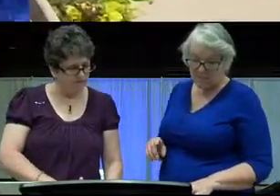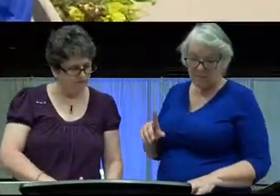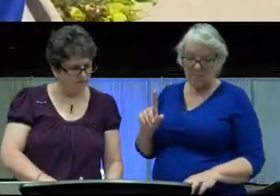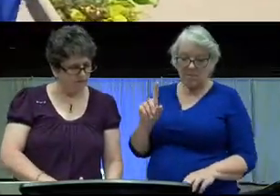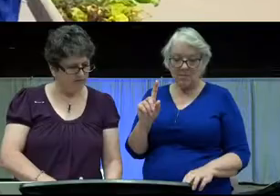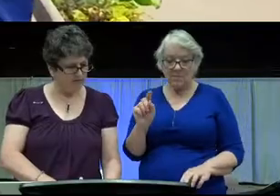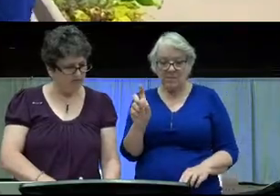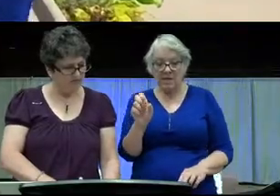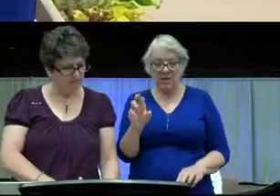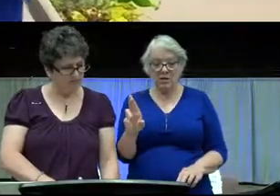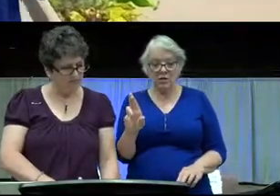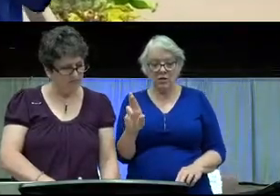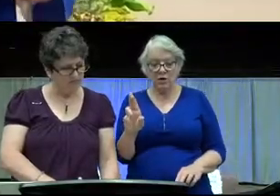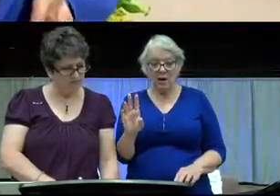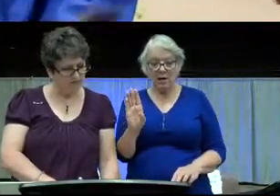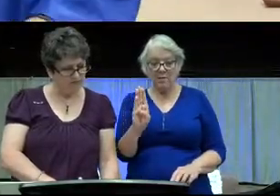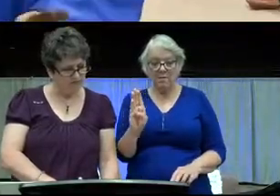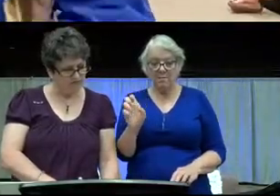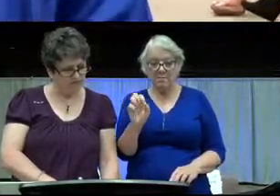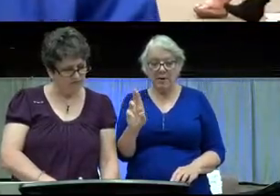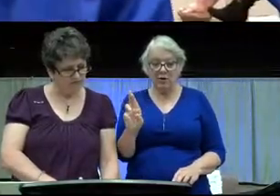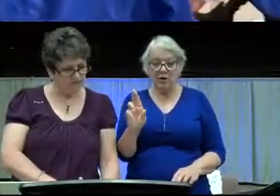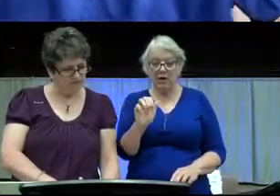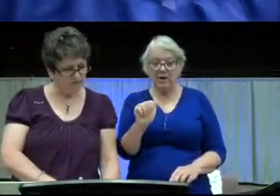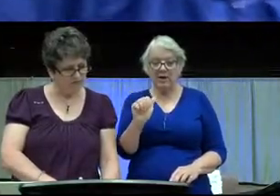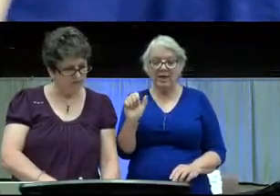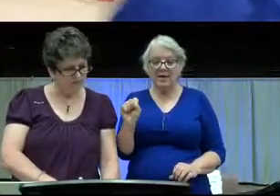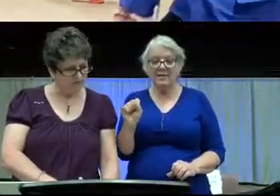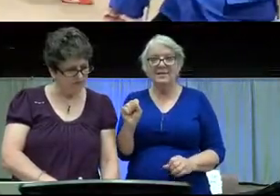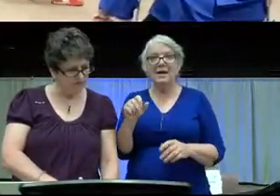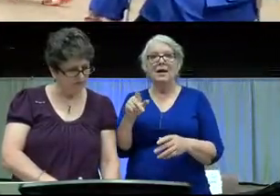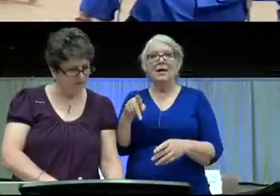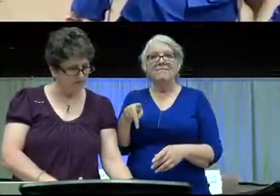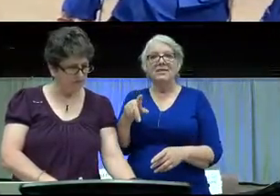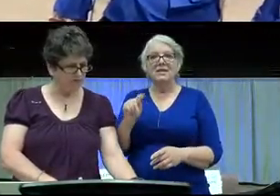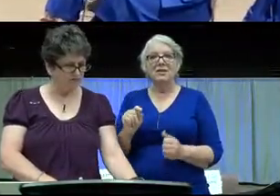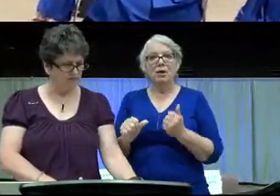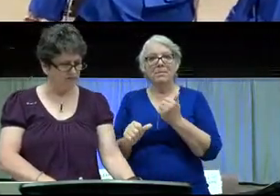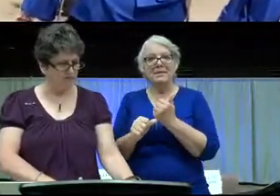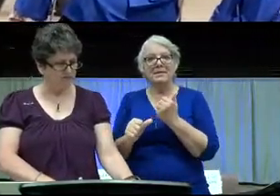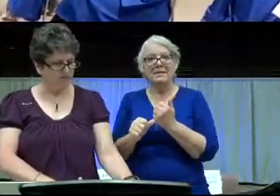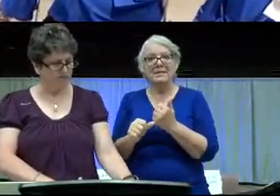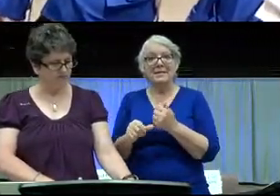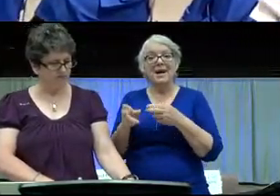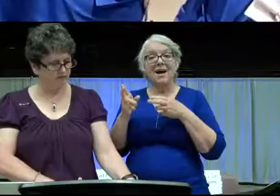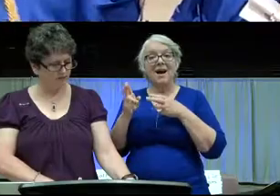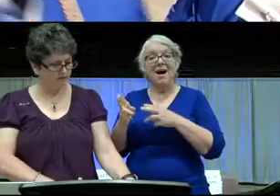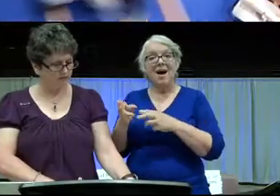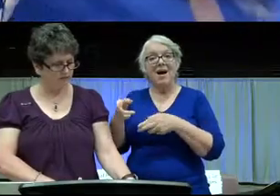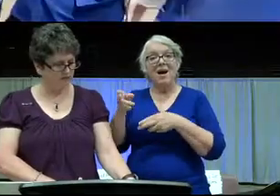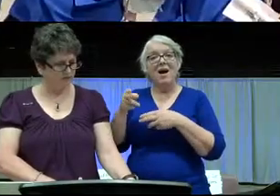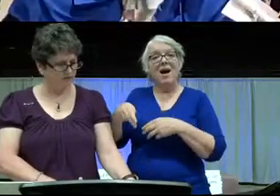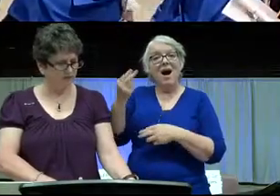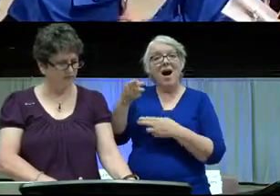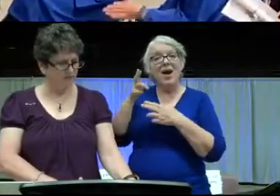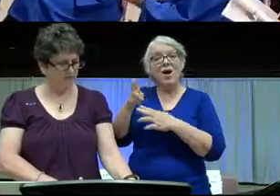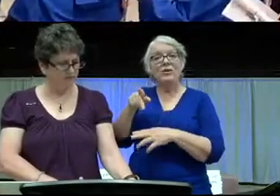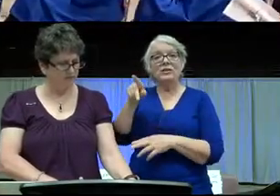Taylor Danielle Becker, Associate of Applied Science, Physical Therapy Assistant, High Honors, Phi Theta Kappa.